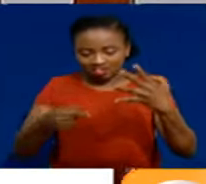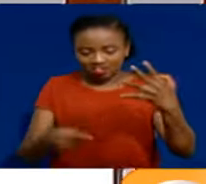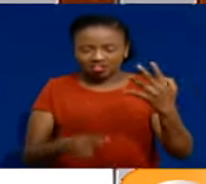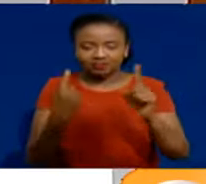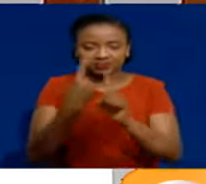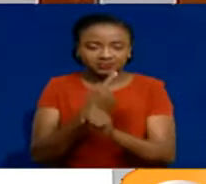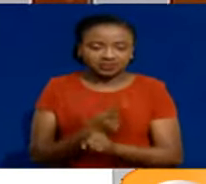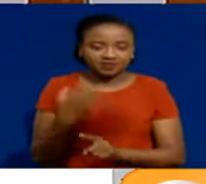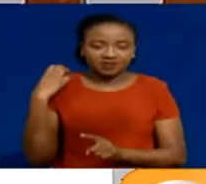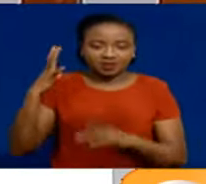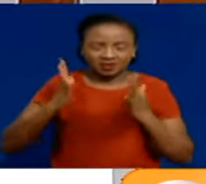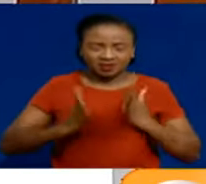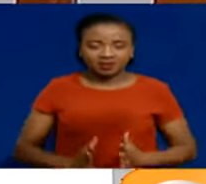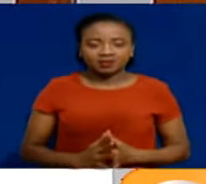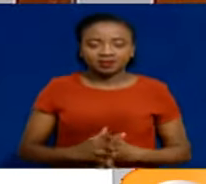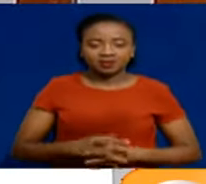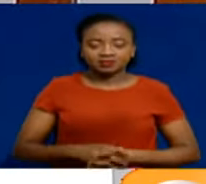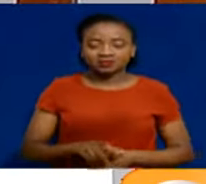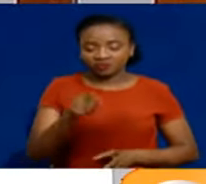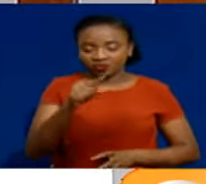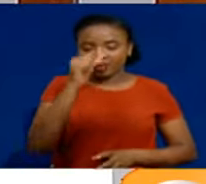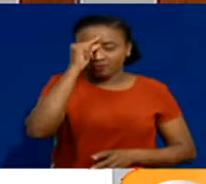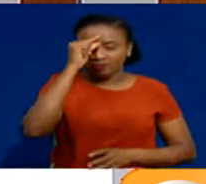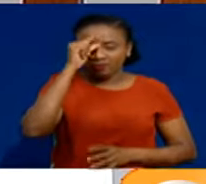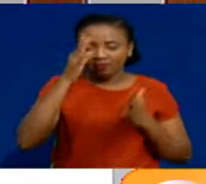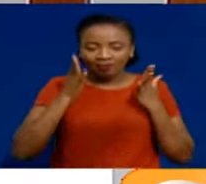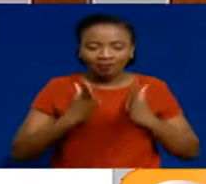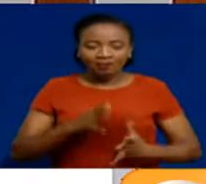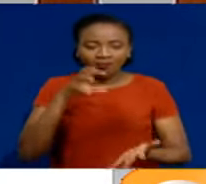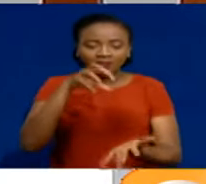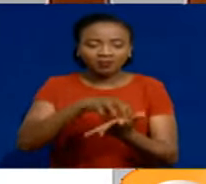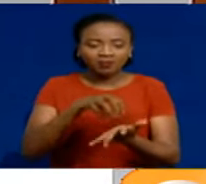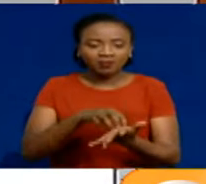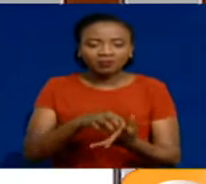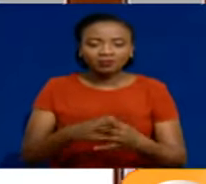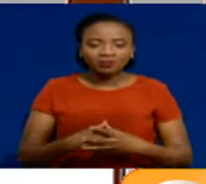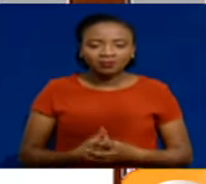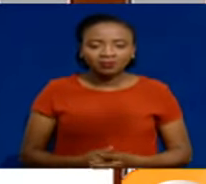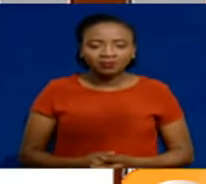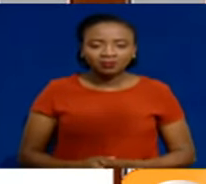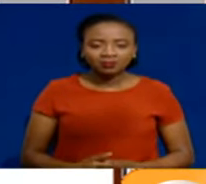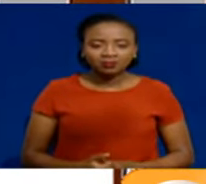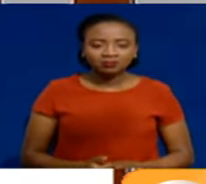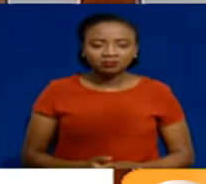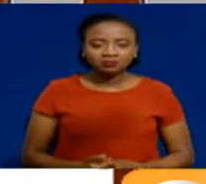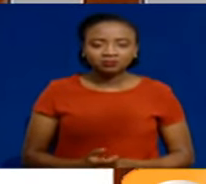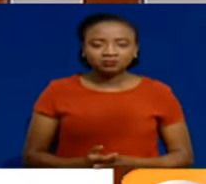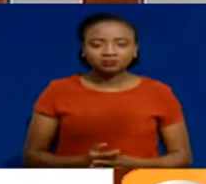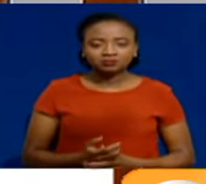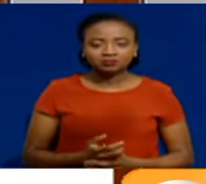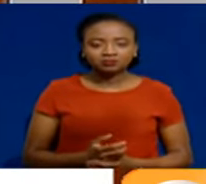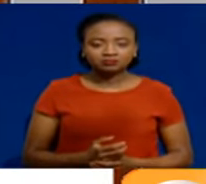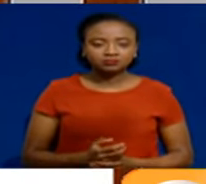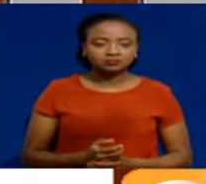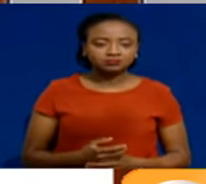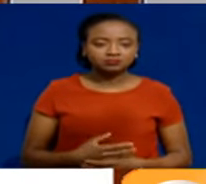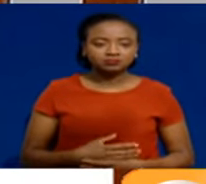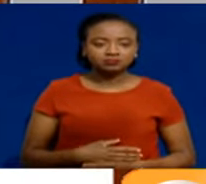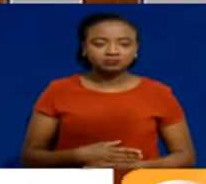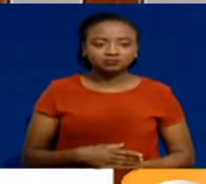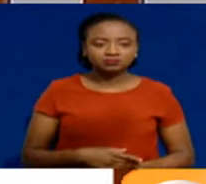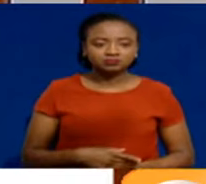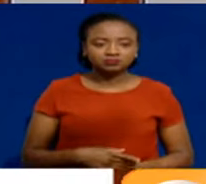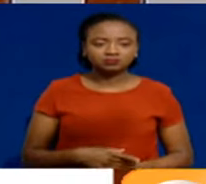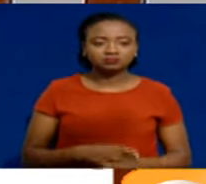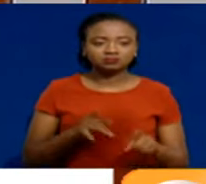candidates on that particular position, but it is shaping up. And as